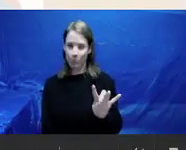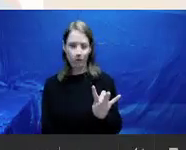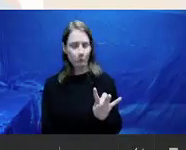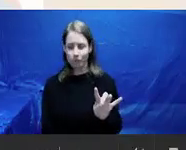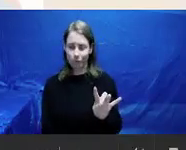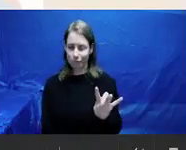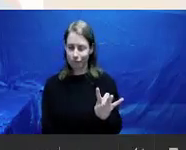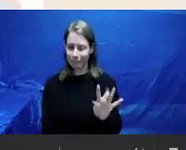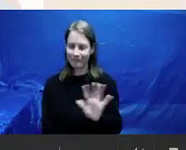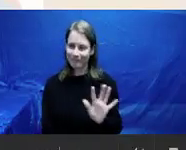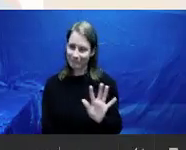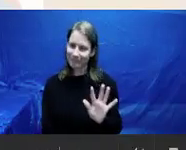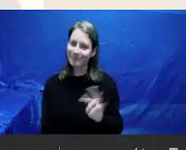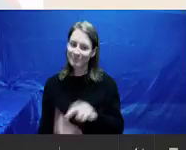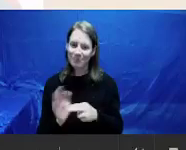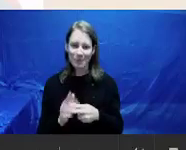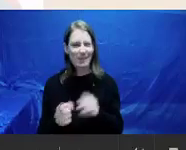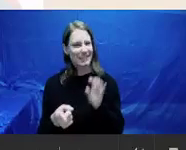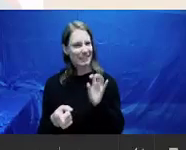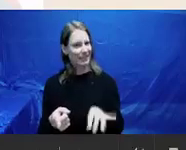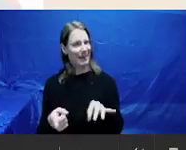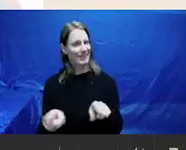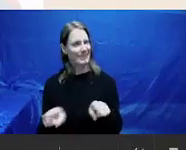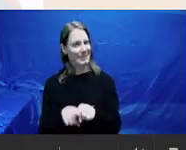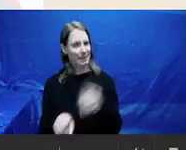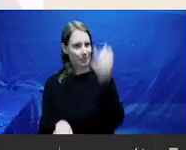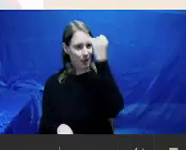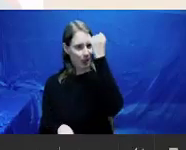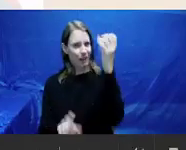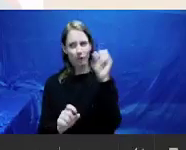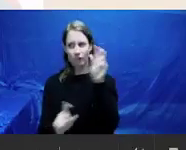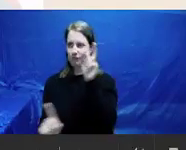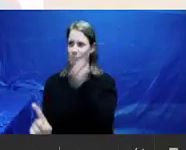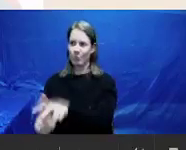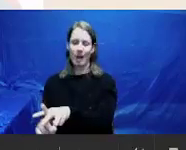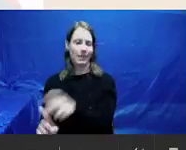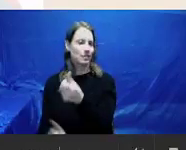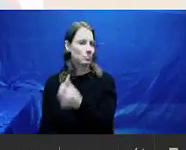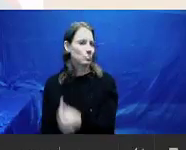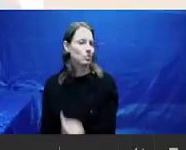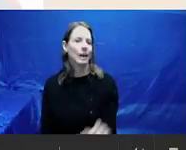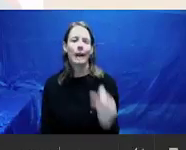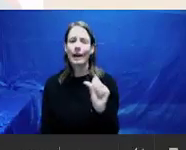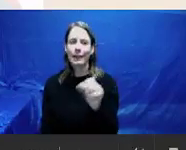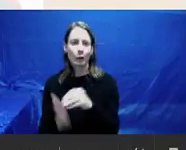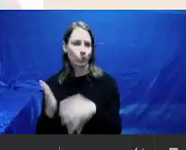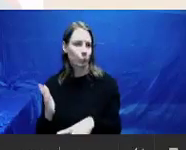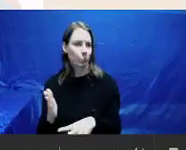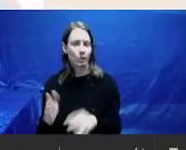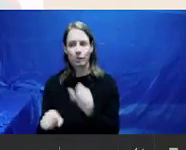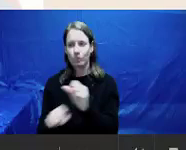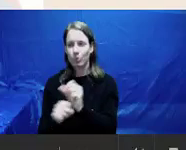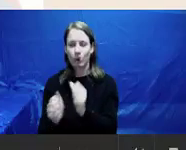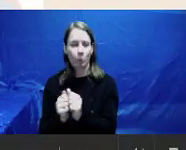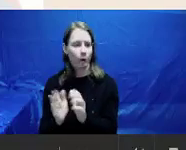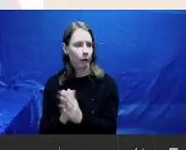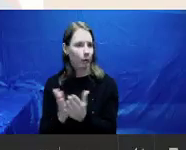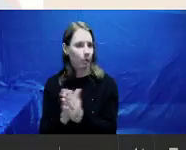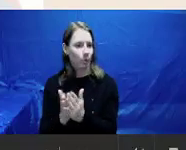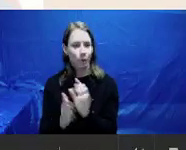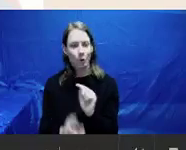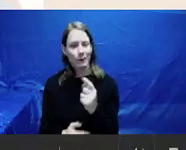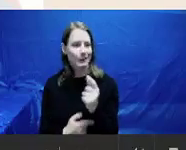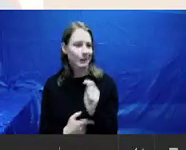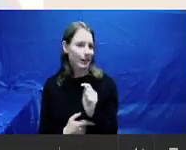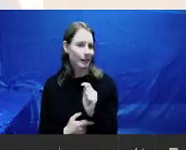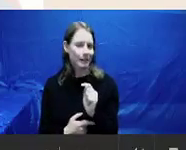night. It also means that anybody who is working with a text that's unfamiliar to them, or may have vocabulary